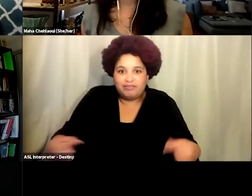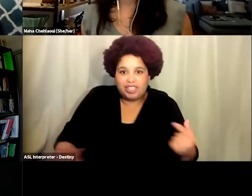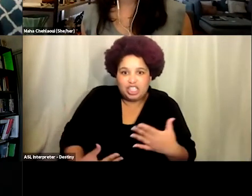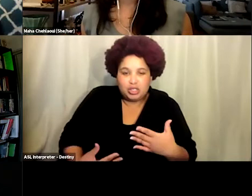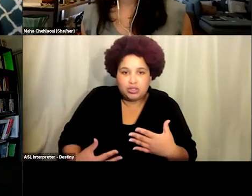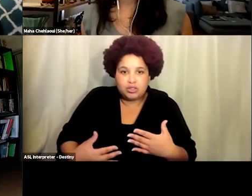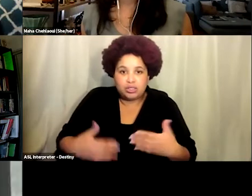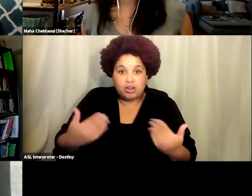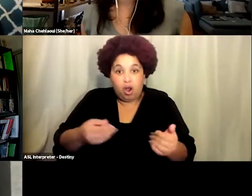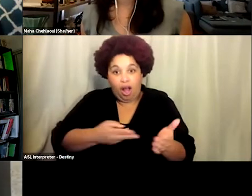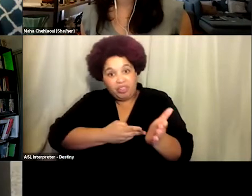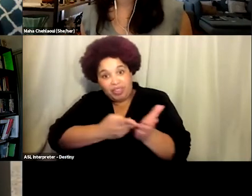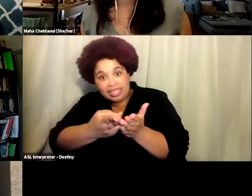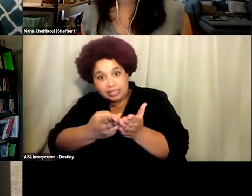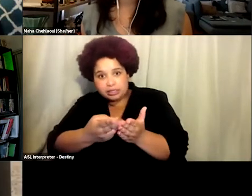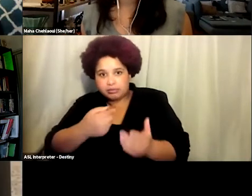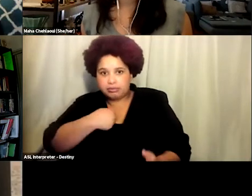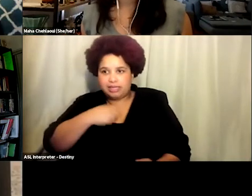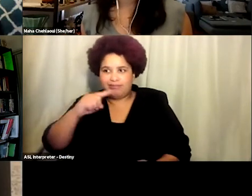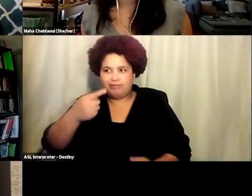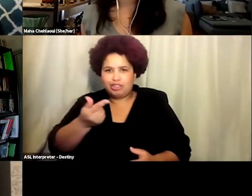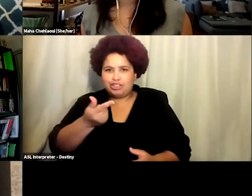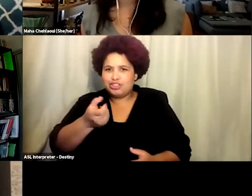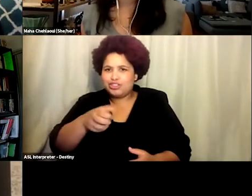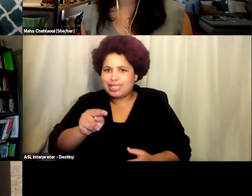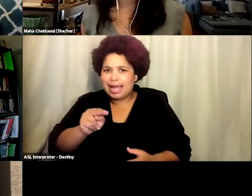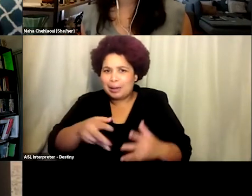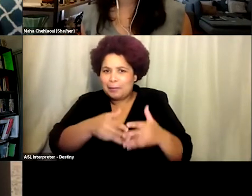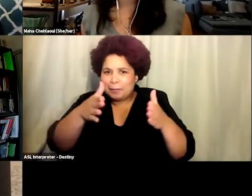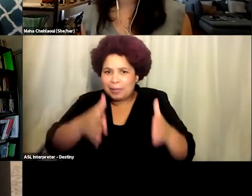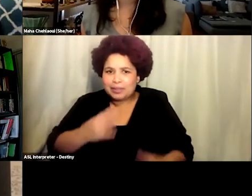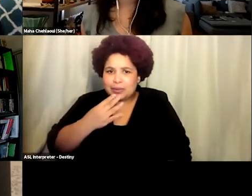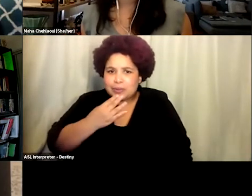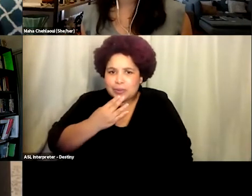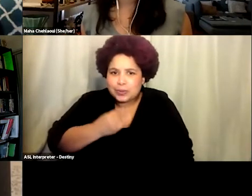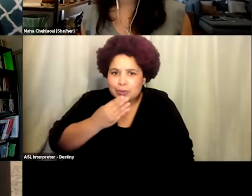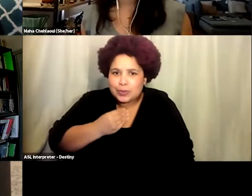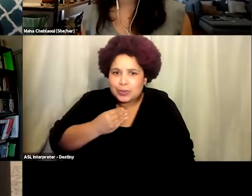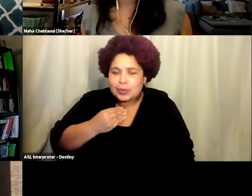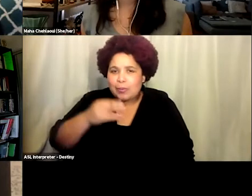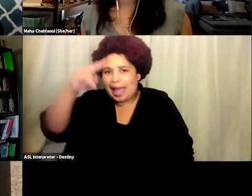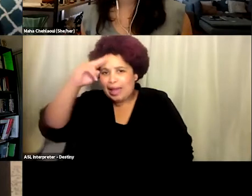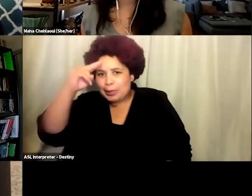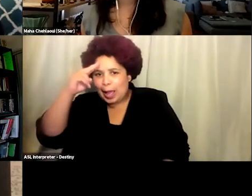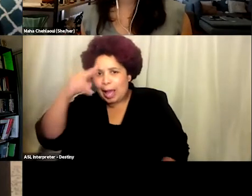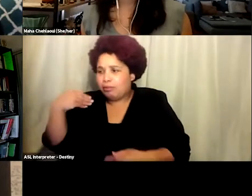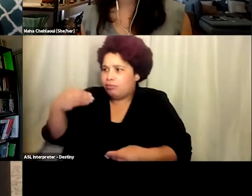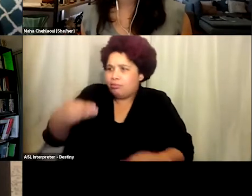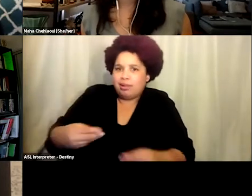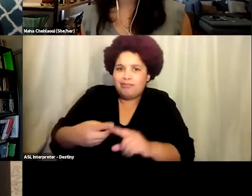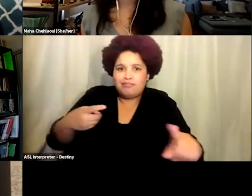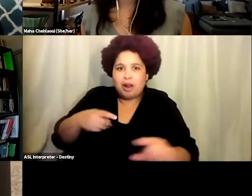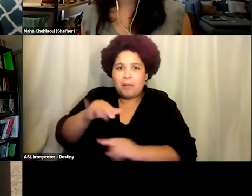so authentic, I myself, you know, I'm a first generation American, you know, Jewish of Arab descent, you know, family coming